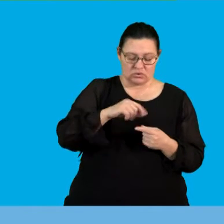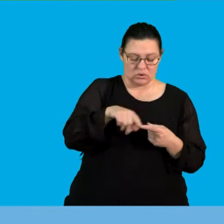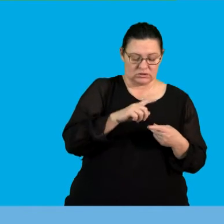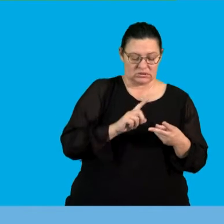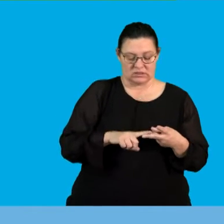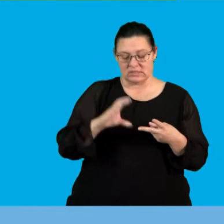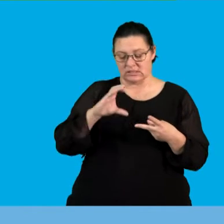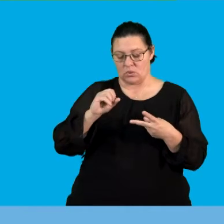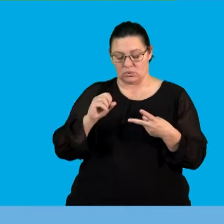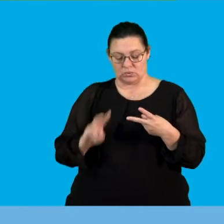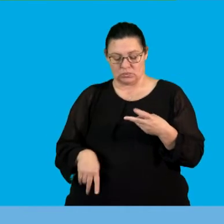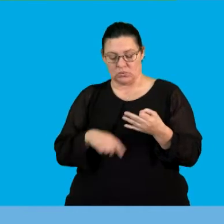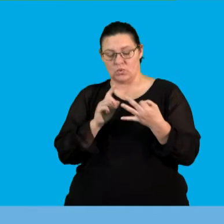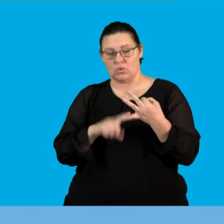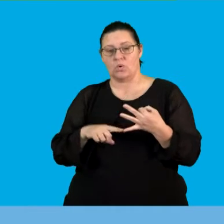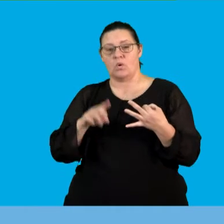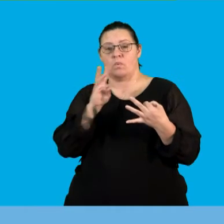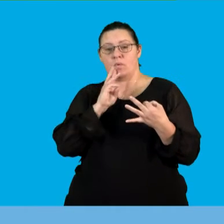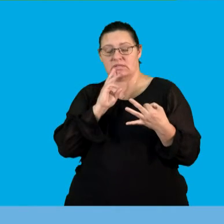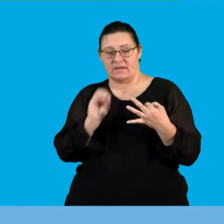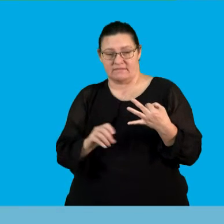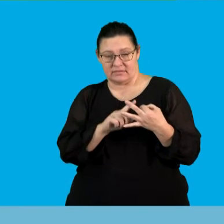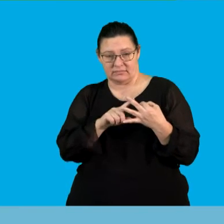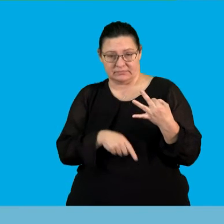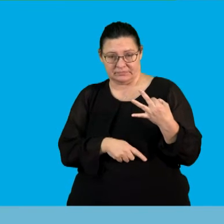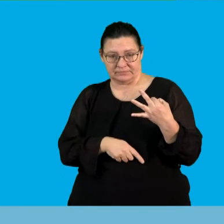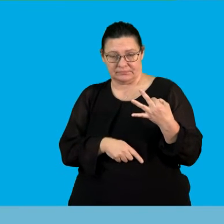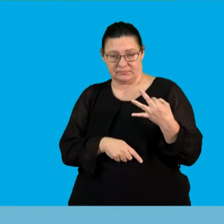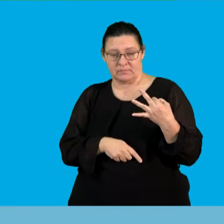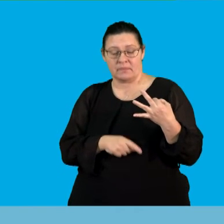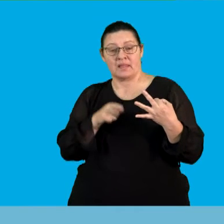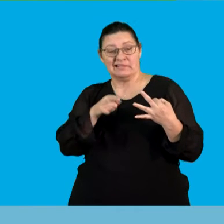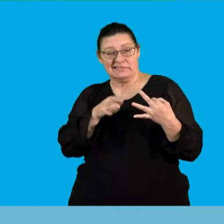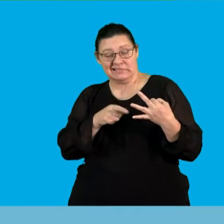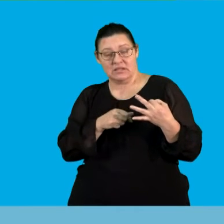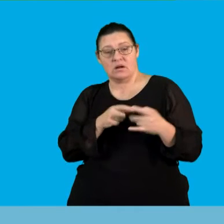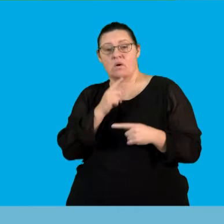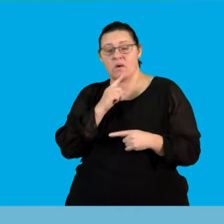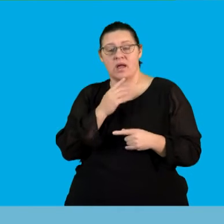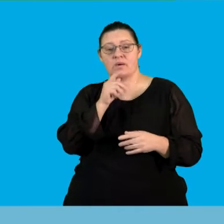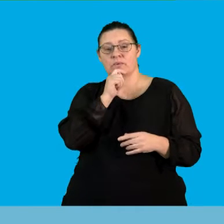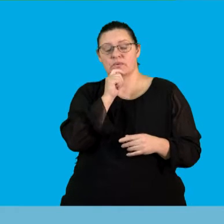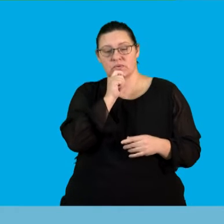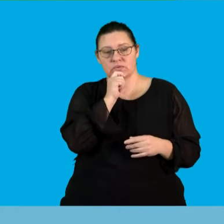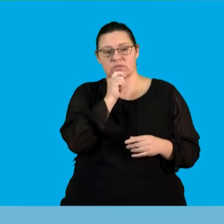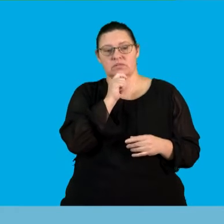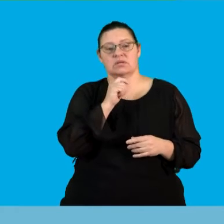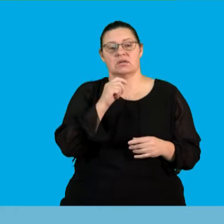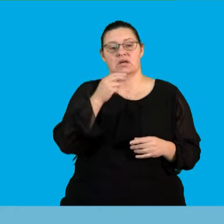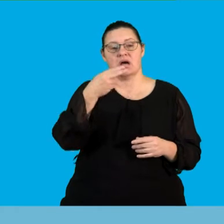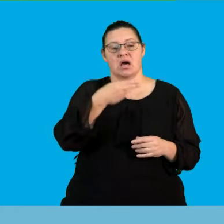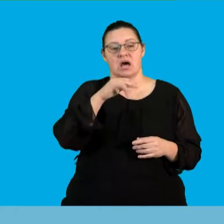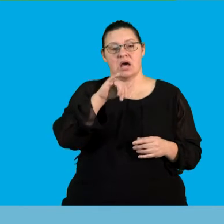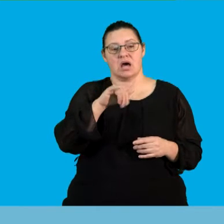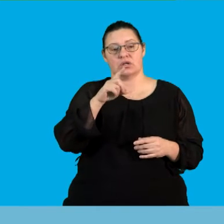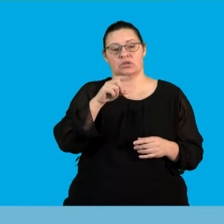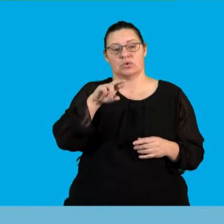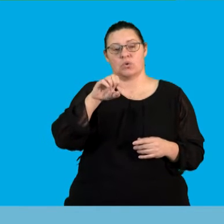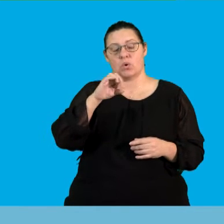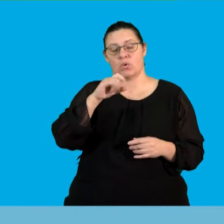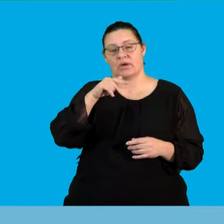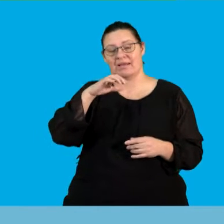salt, we have carbon dioxide, and then we have water. So in this particular case, we can use hydrochloric acid as